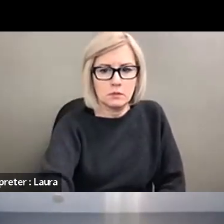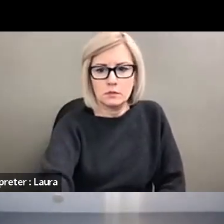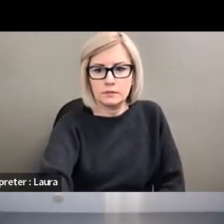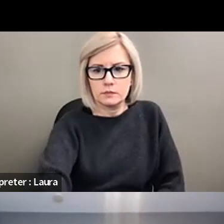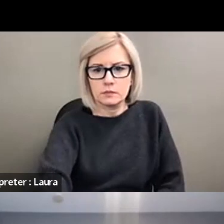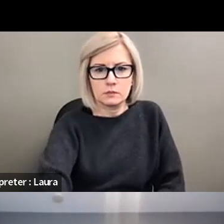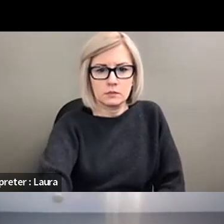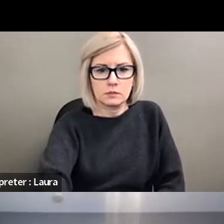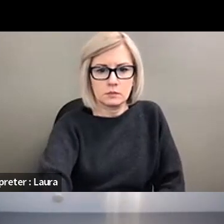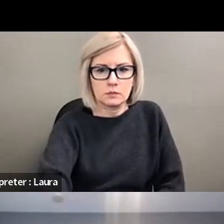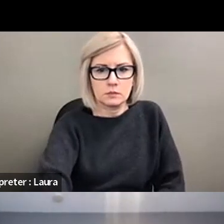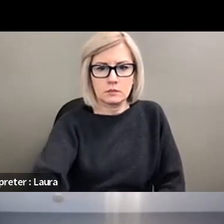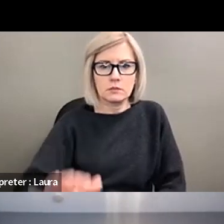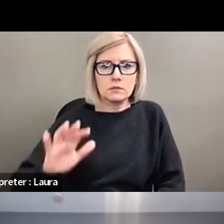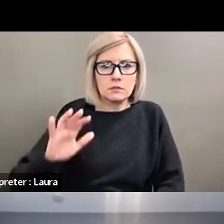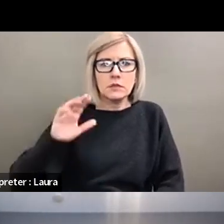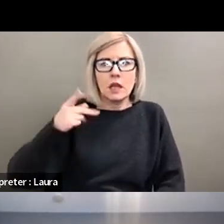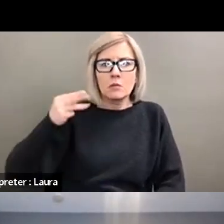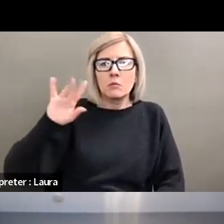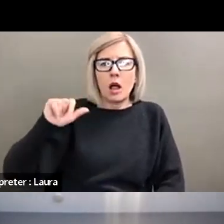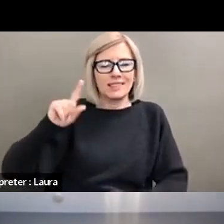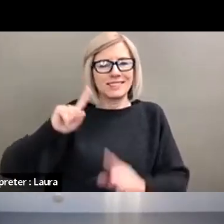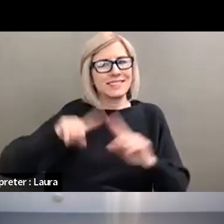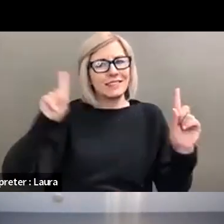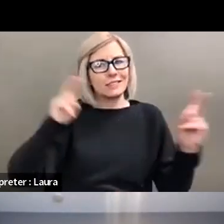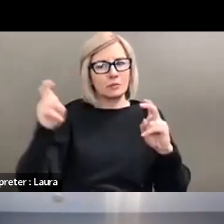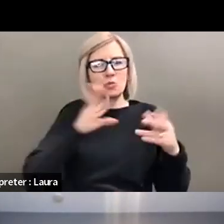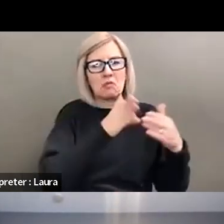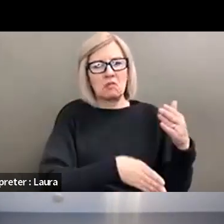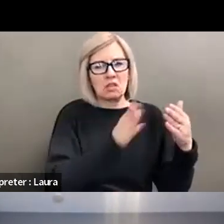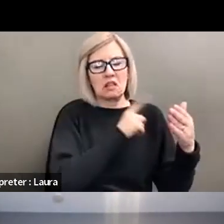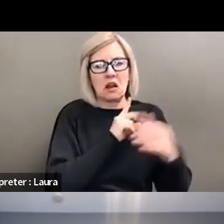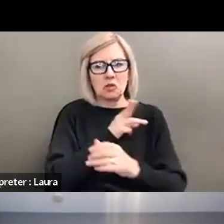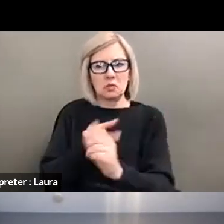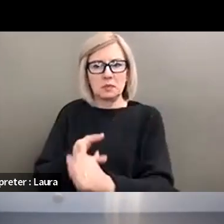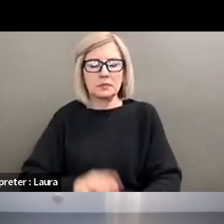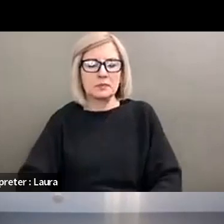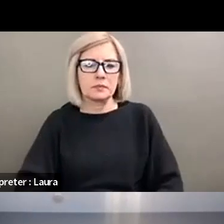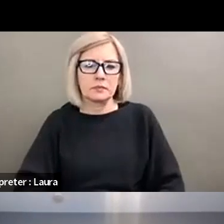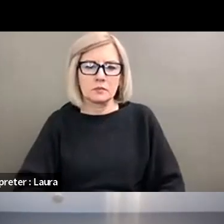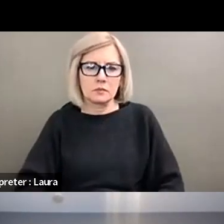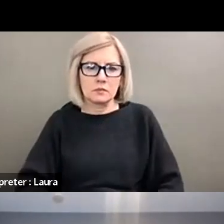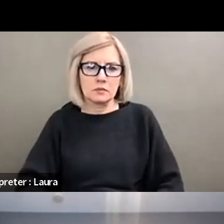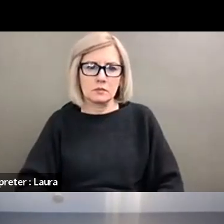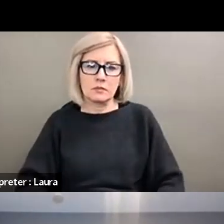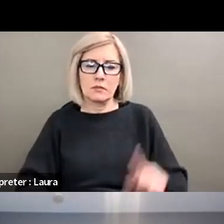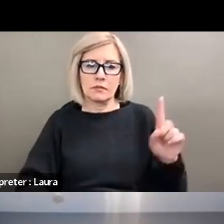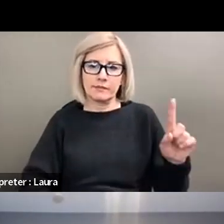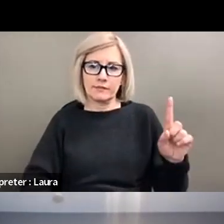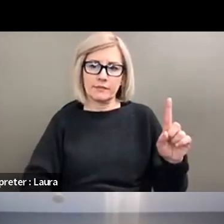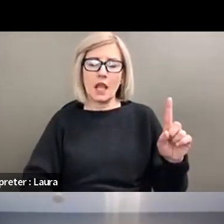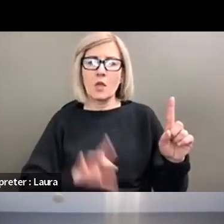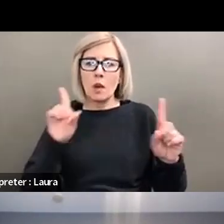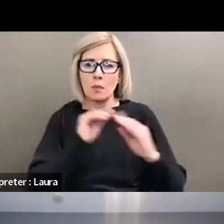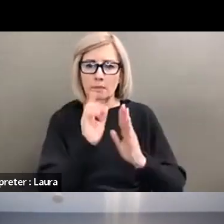Mine's on a different subject, so go ahead and finish off this conversation. I'll jump in. Okay. Thank you. Just give me one more second. And